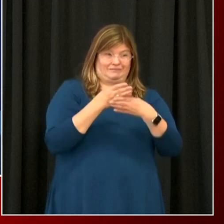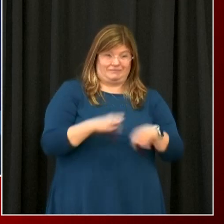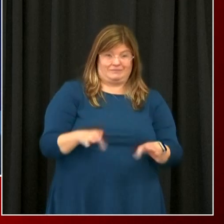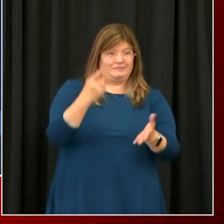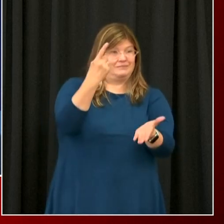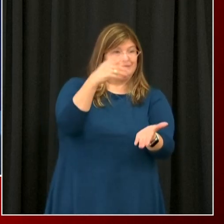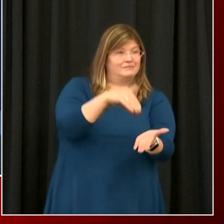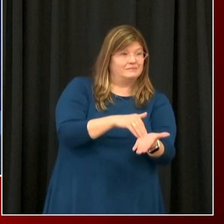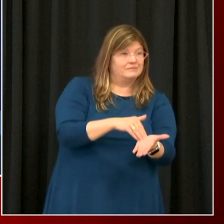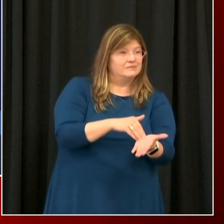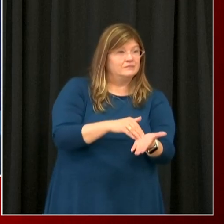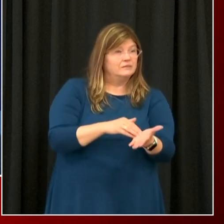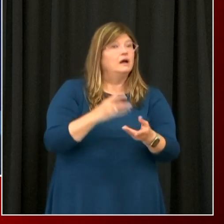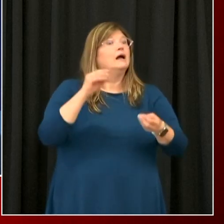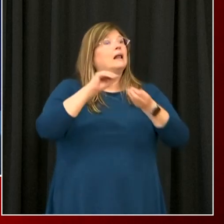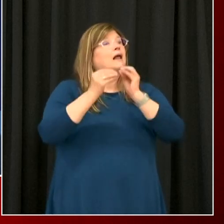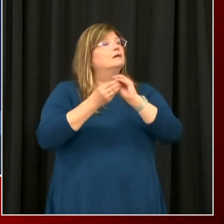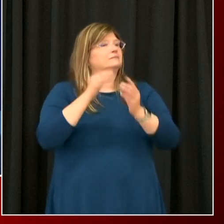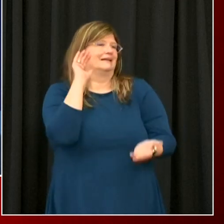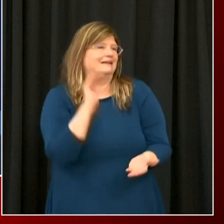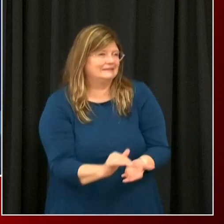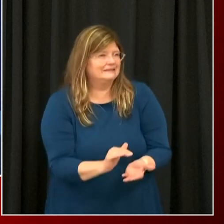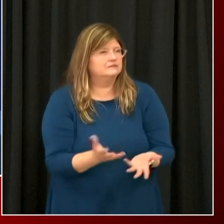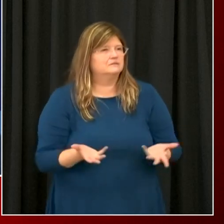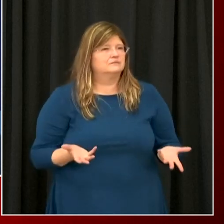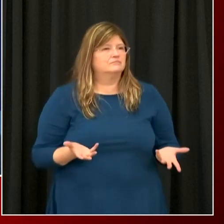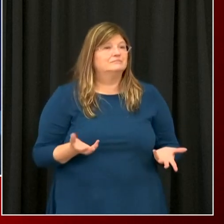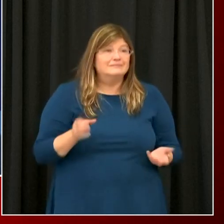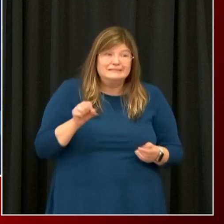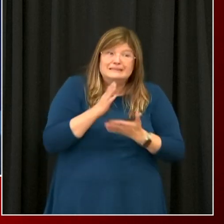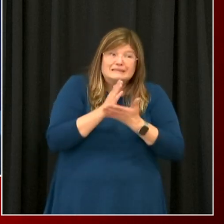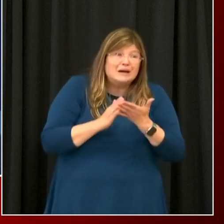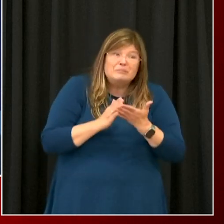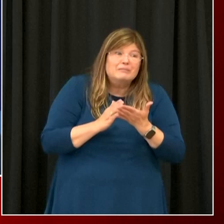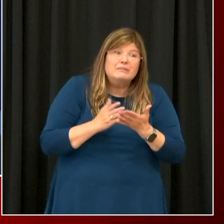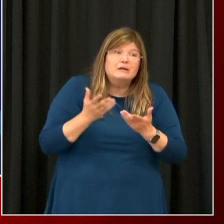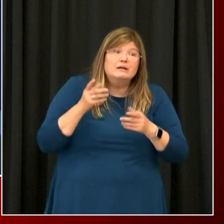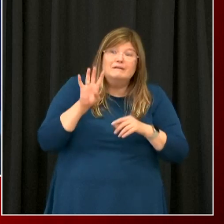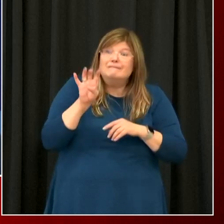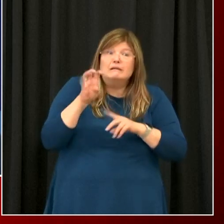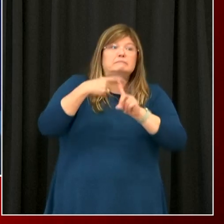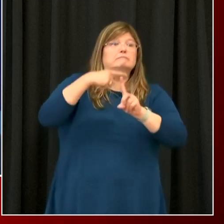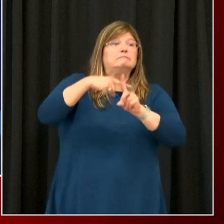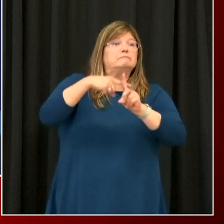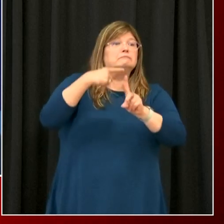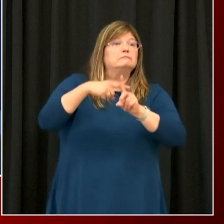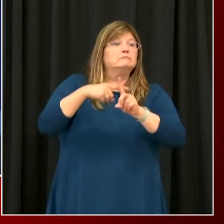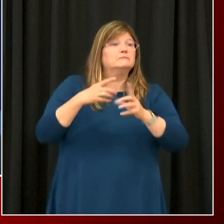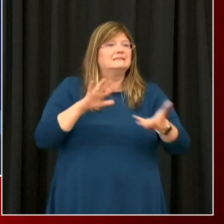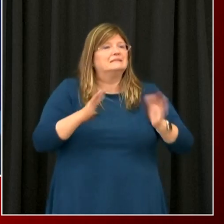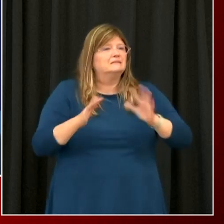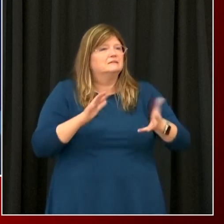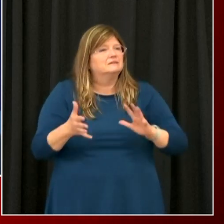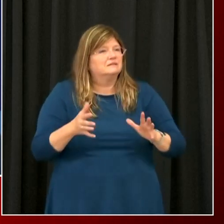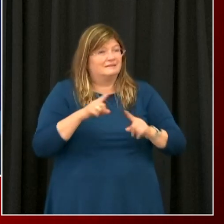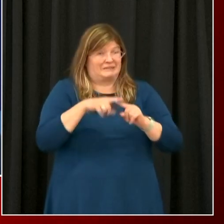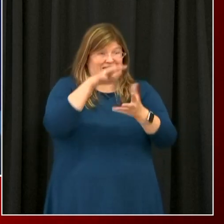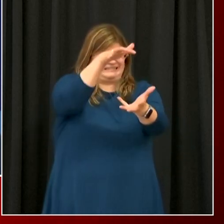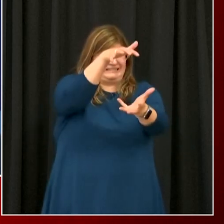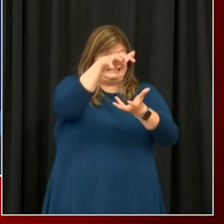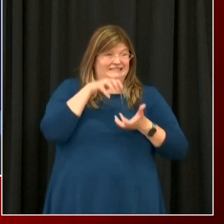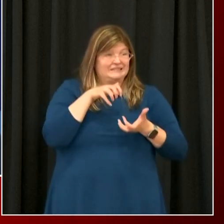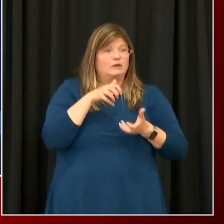some of those other 400 also tested positive. The Right, numerator but more wasn't- often, when we get an influx of labs, the majority of them are negative.